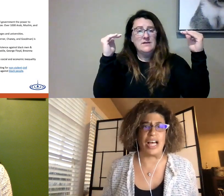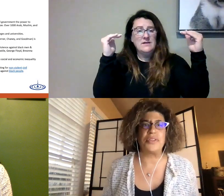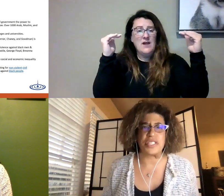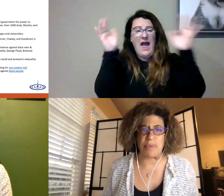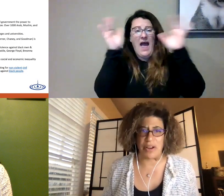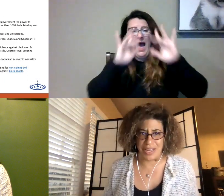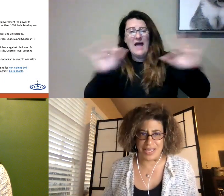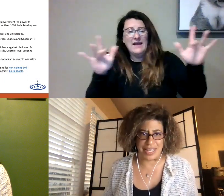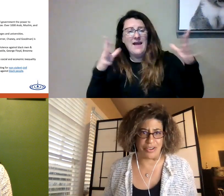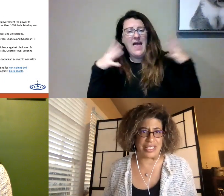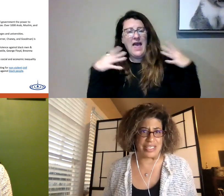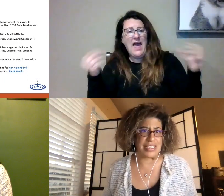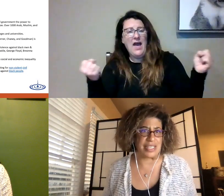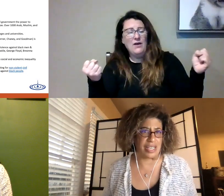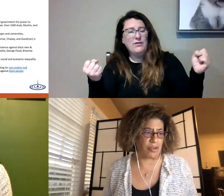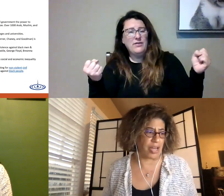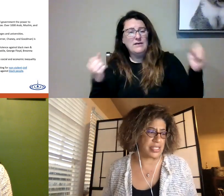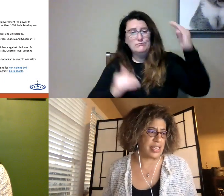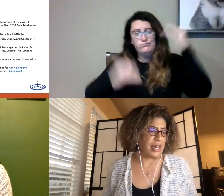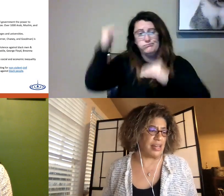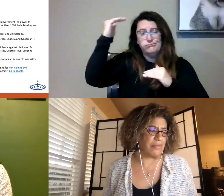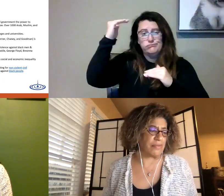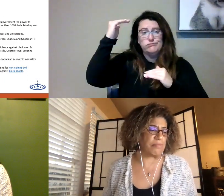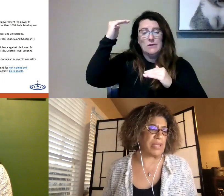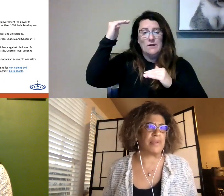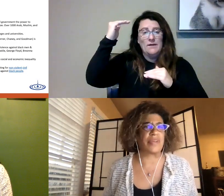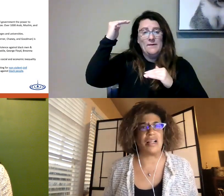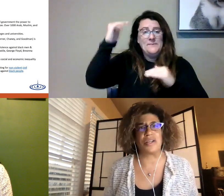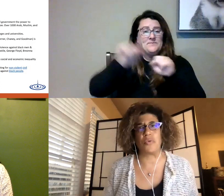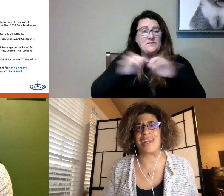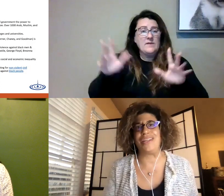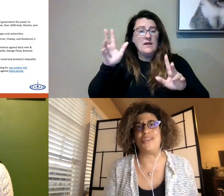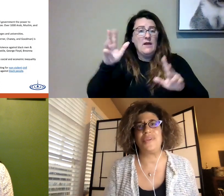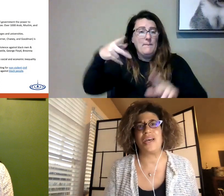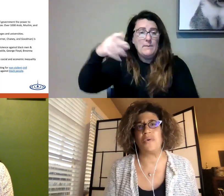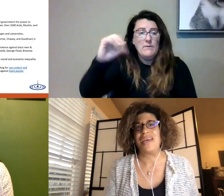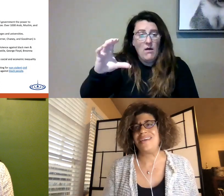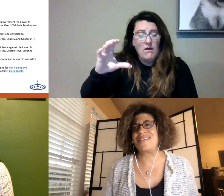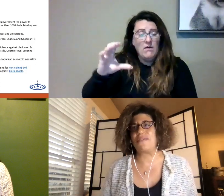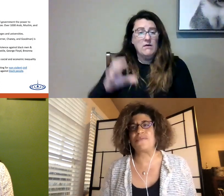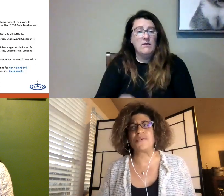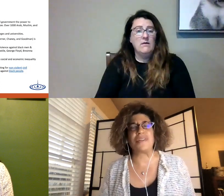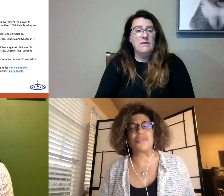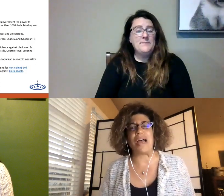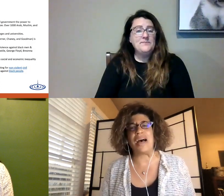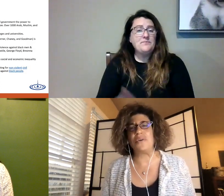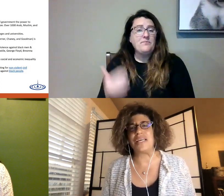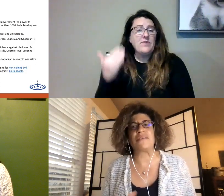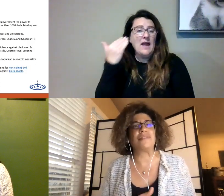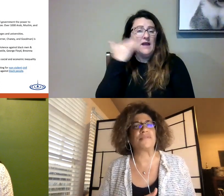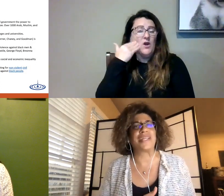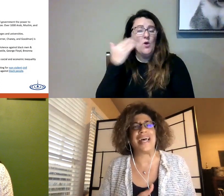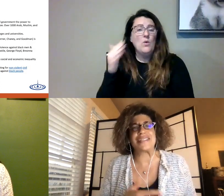highlighting health disparities that are existing across for people of color. What I do know is that throughout,